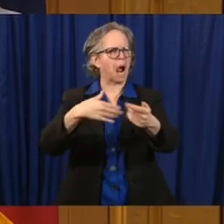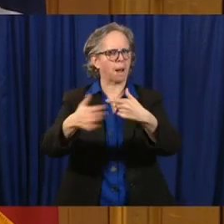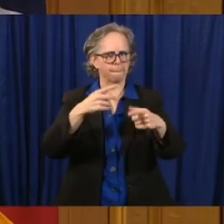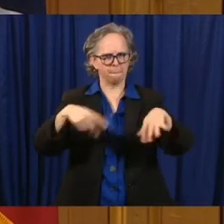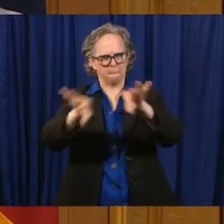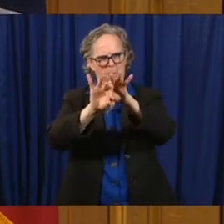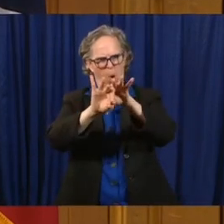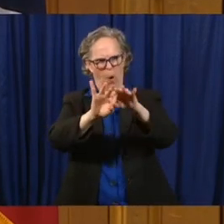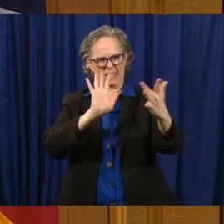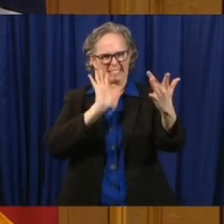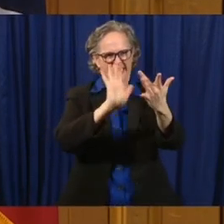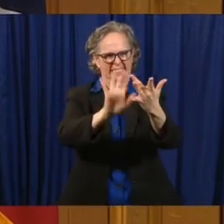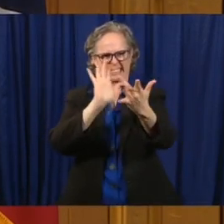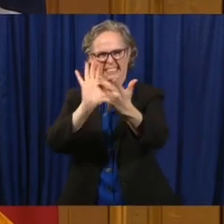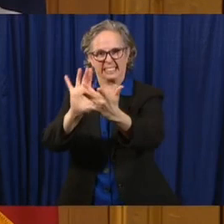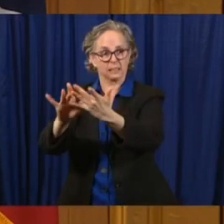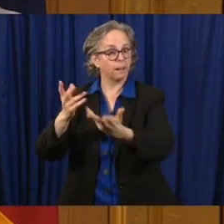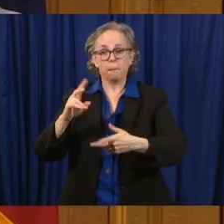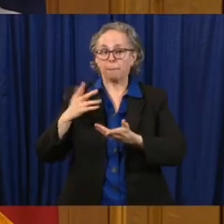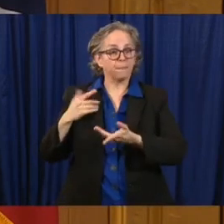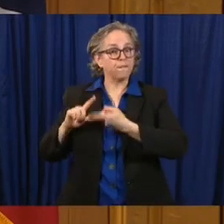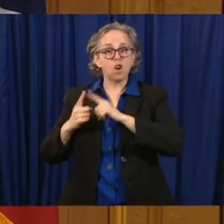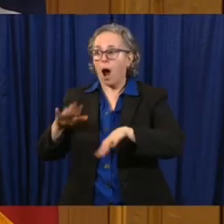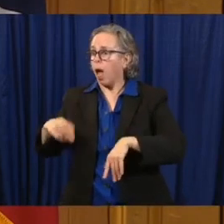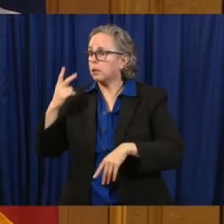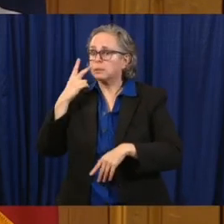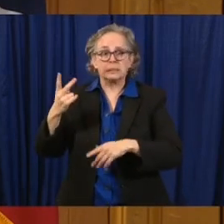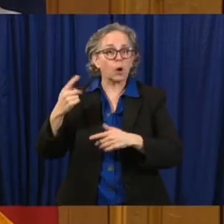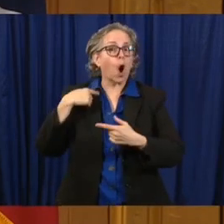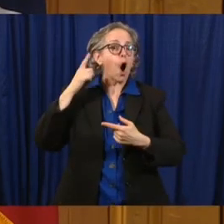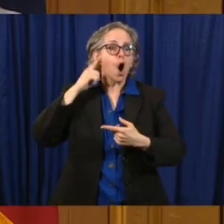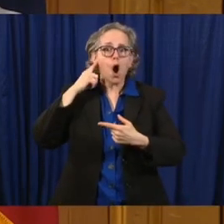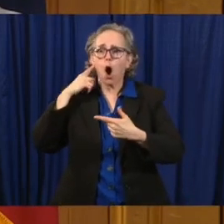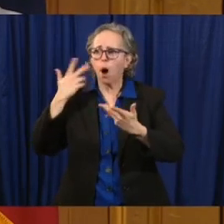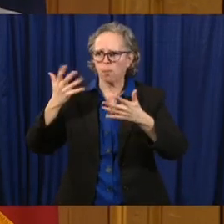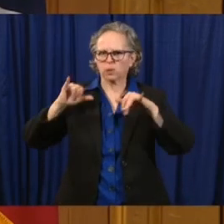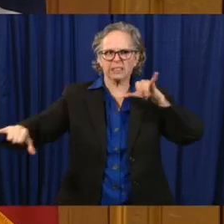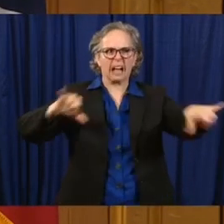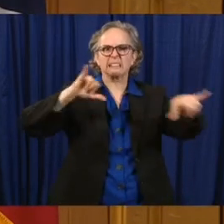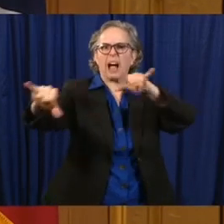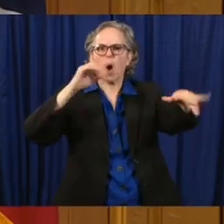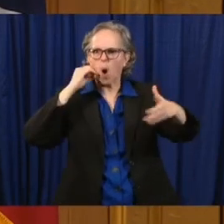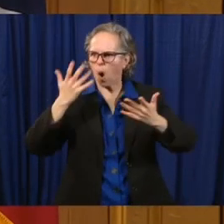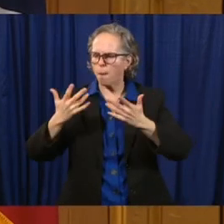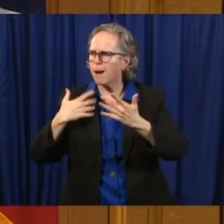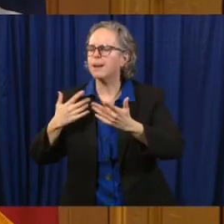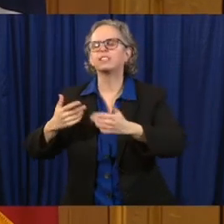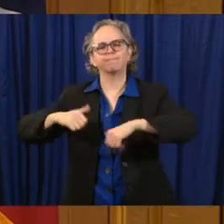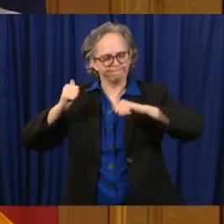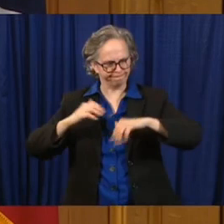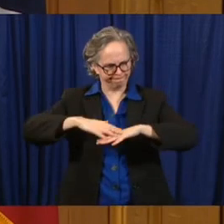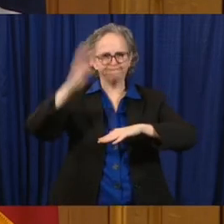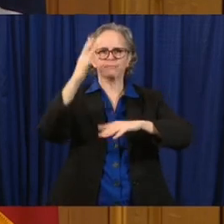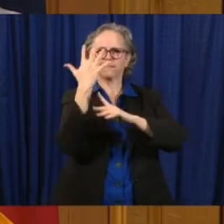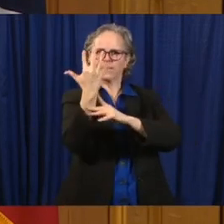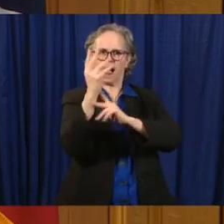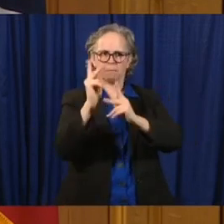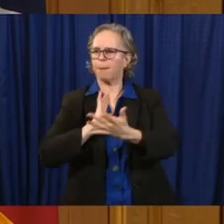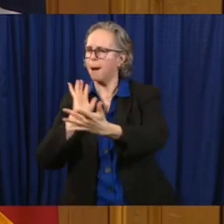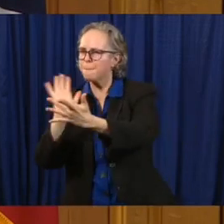to for a while who may be staying home, as most people are today. So reach out to them, use this as an occasion to